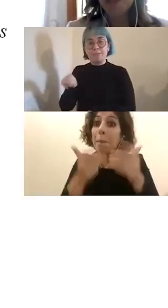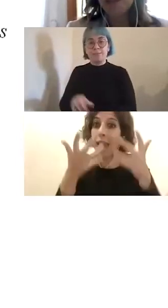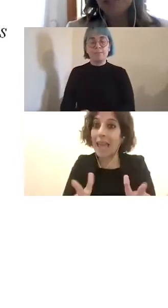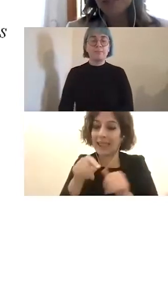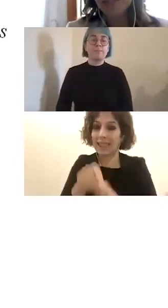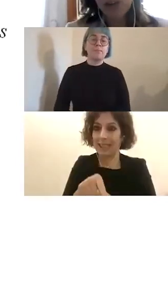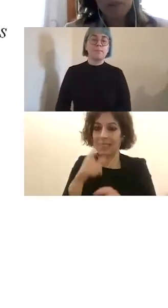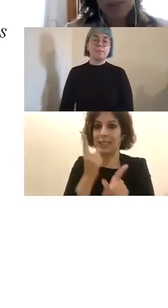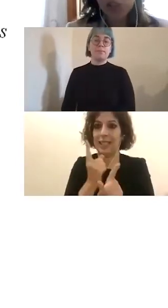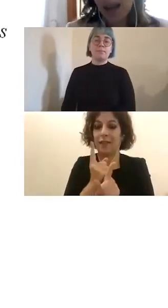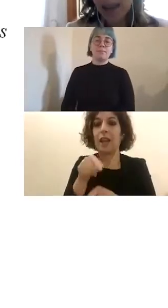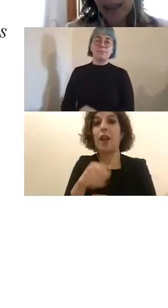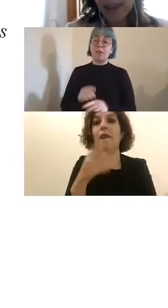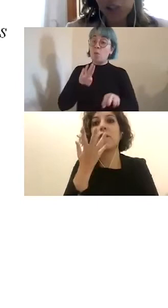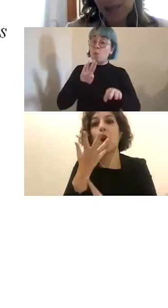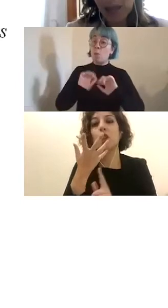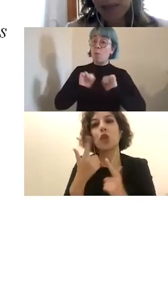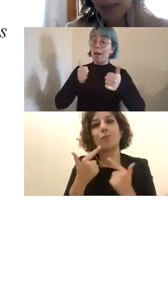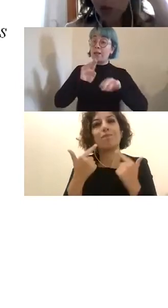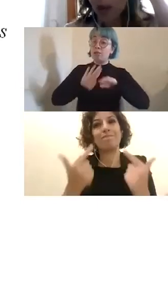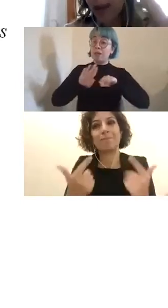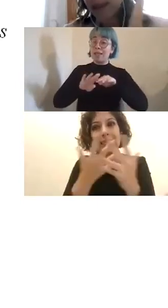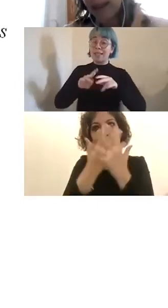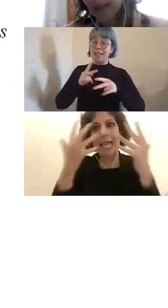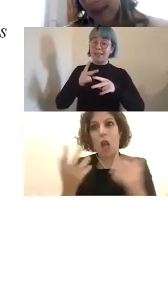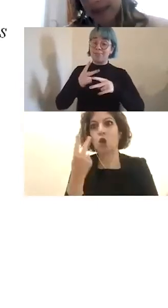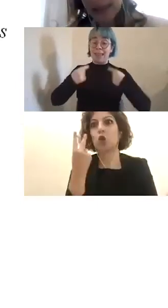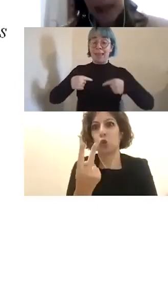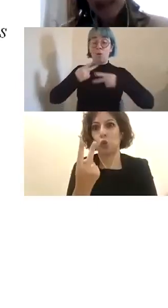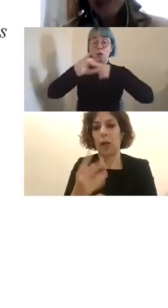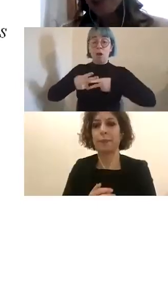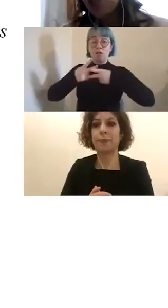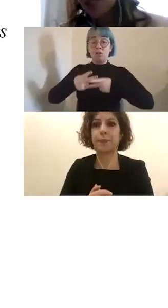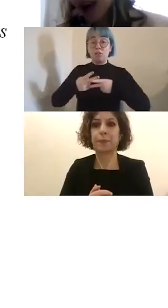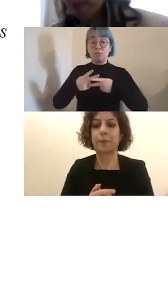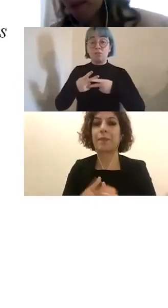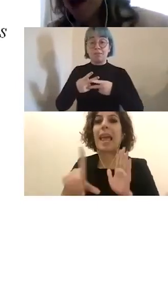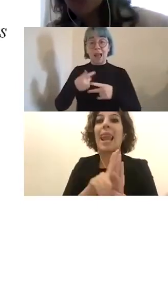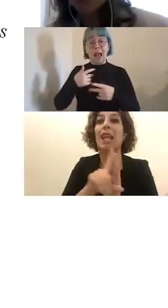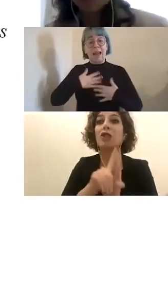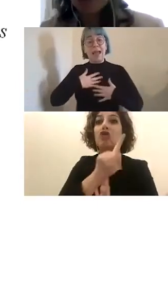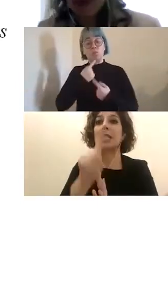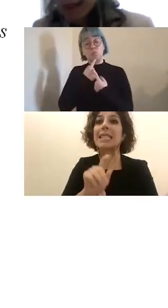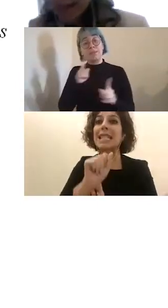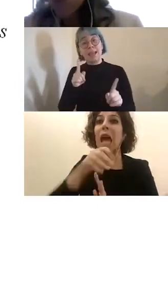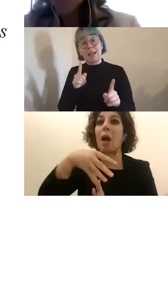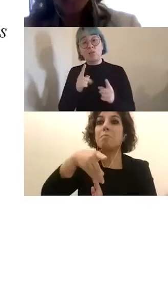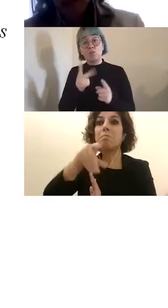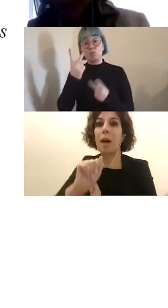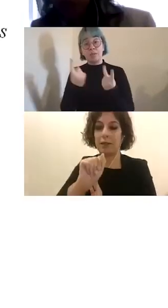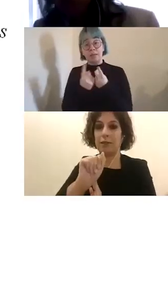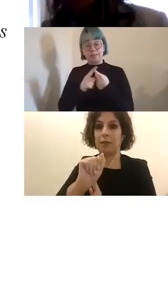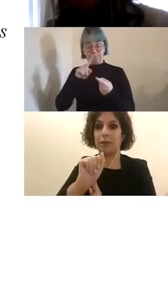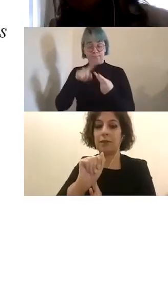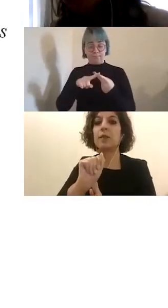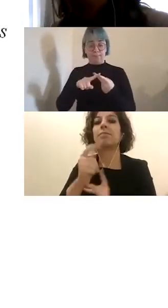As to well-trained legal guardians, I would like to point out two things.